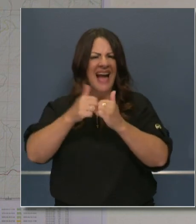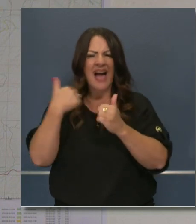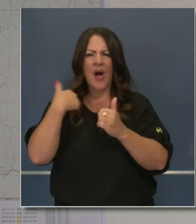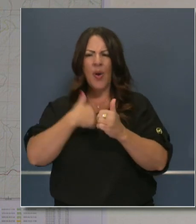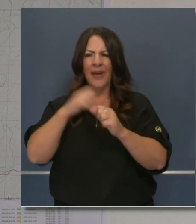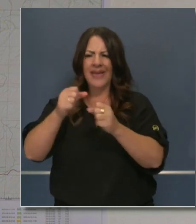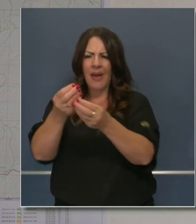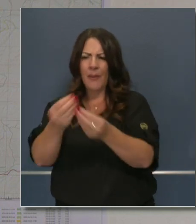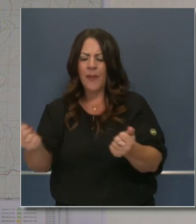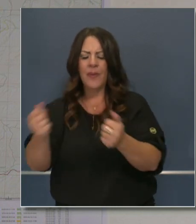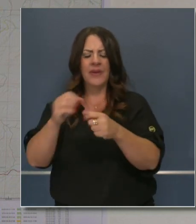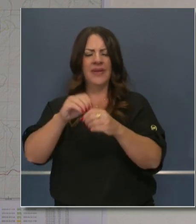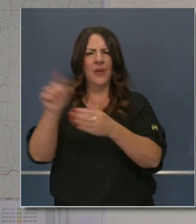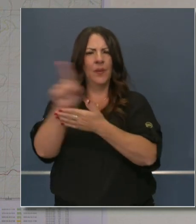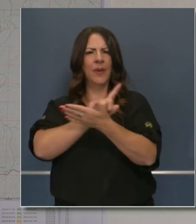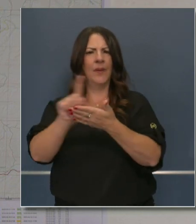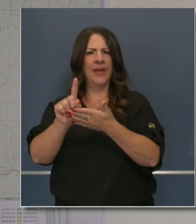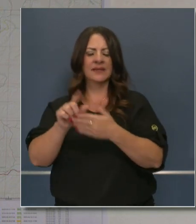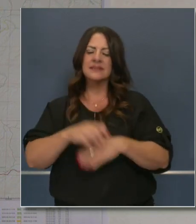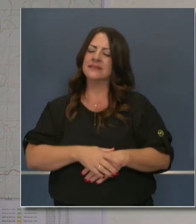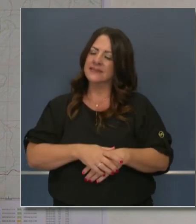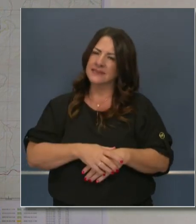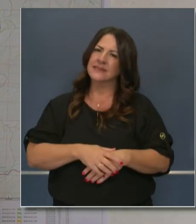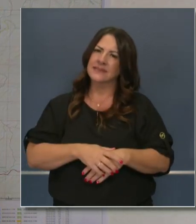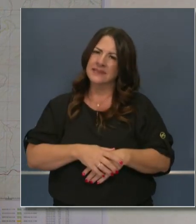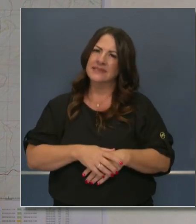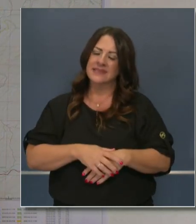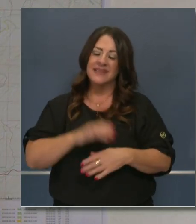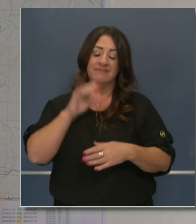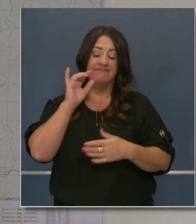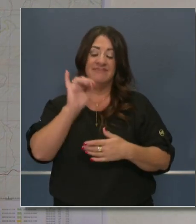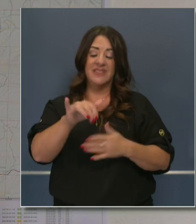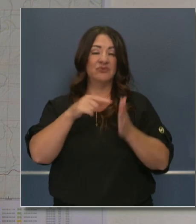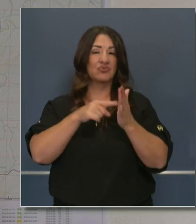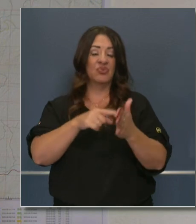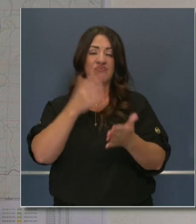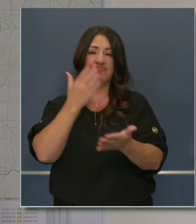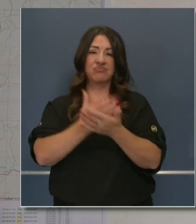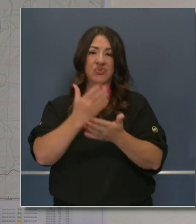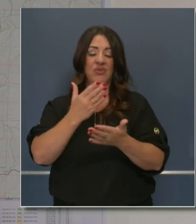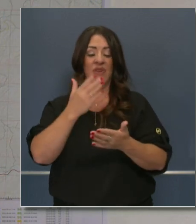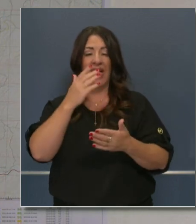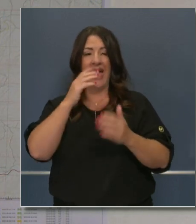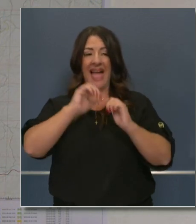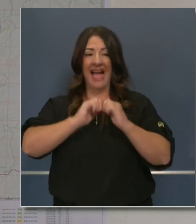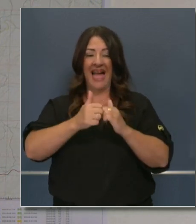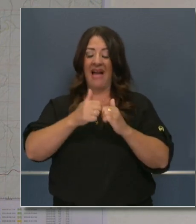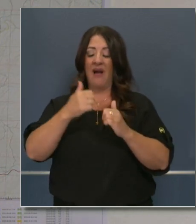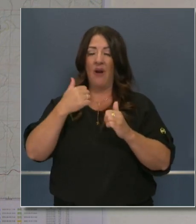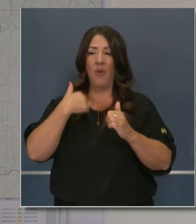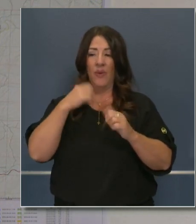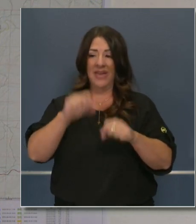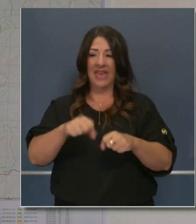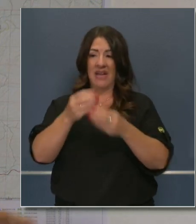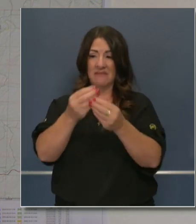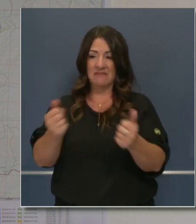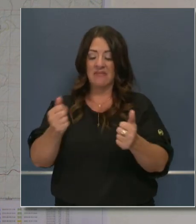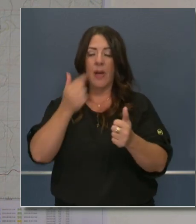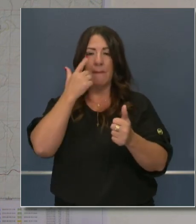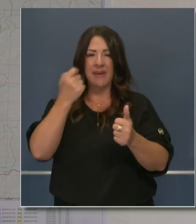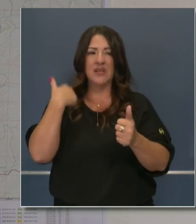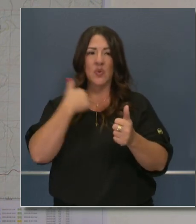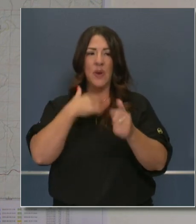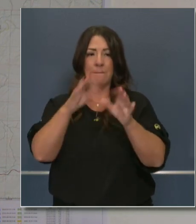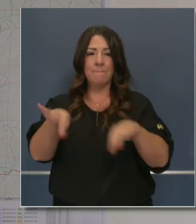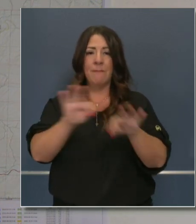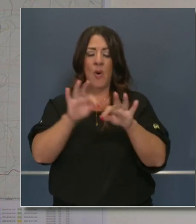days. It's a testament to the mutual aid that we all have together in the state of California. There is no other state